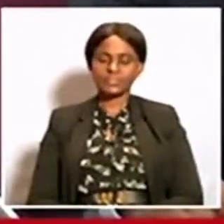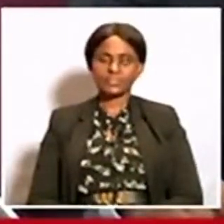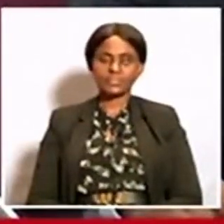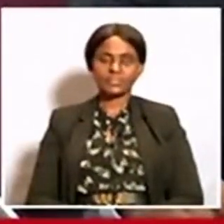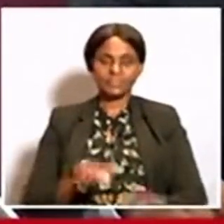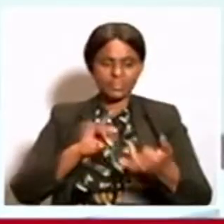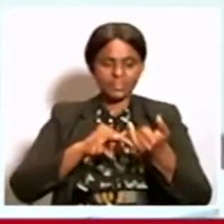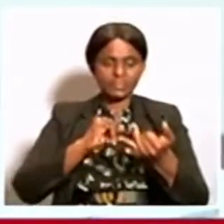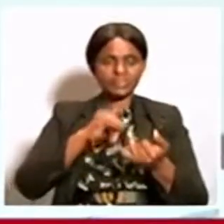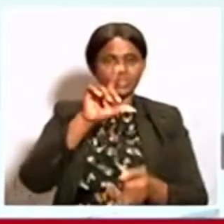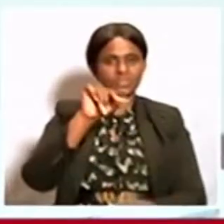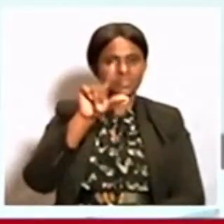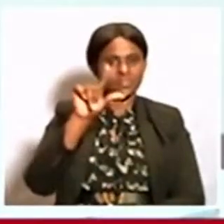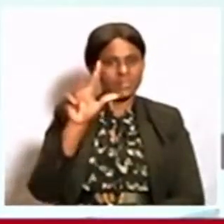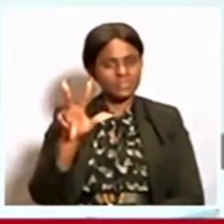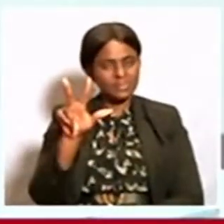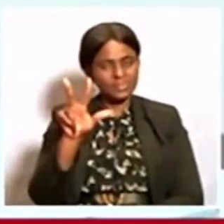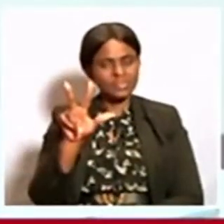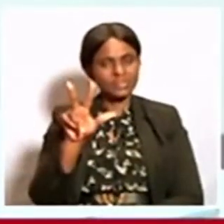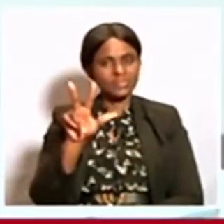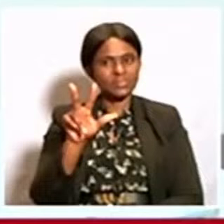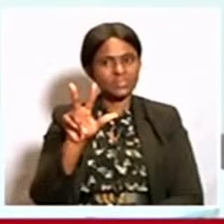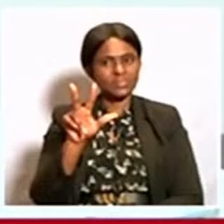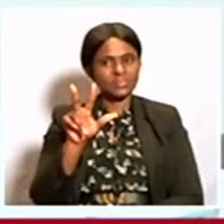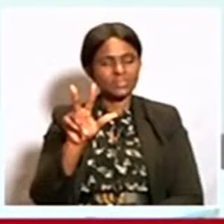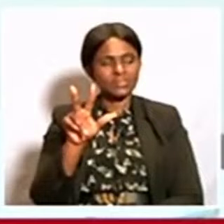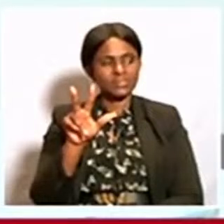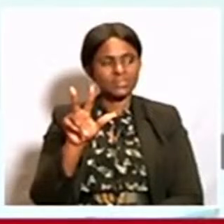September 2023.